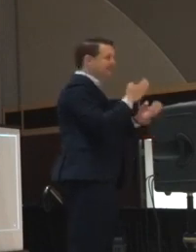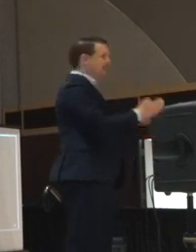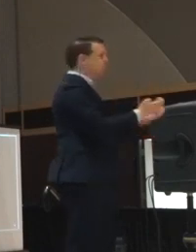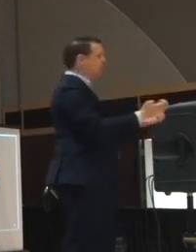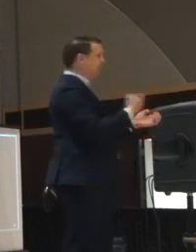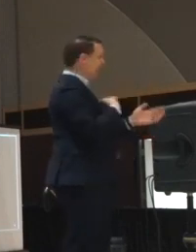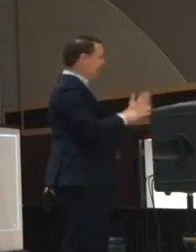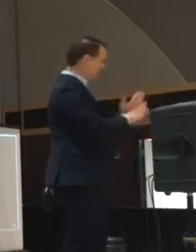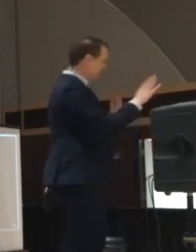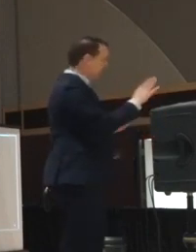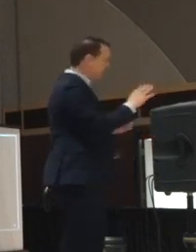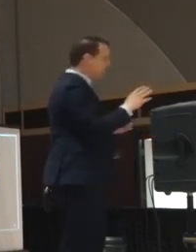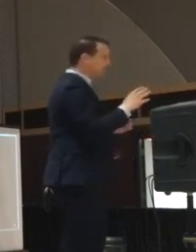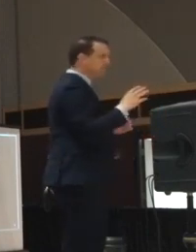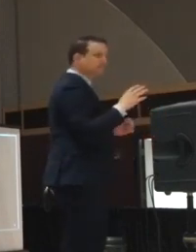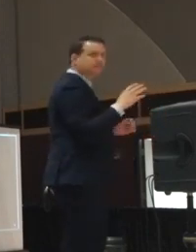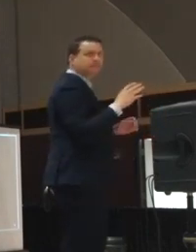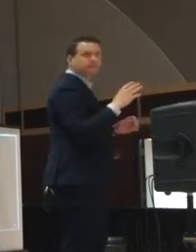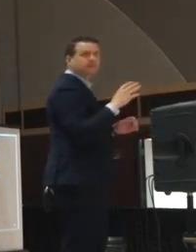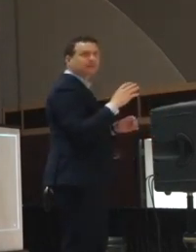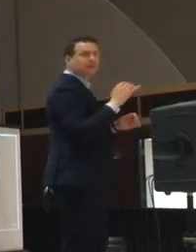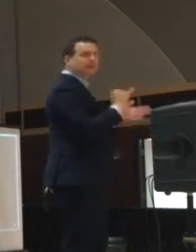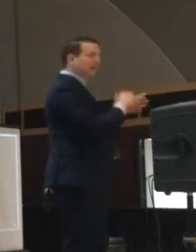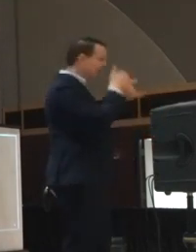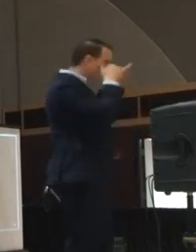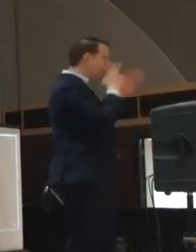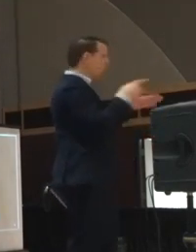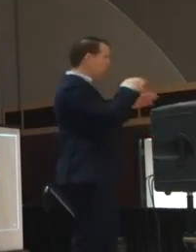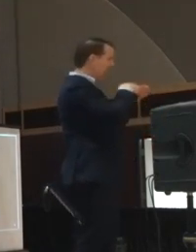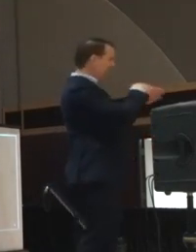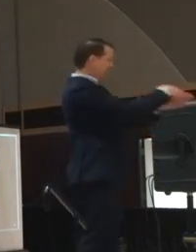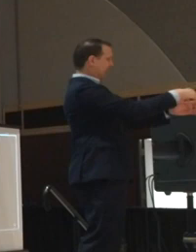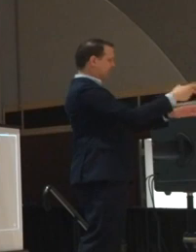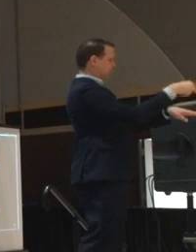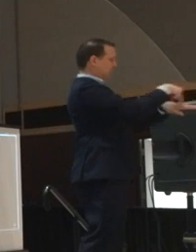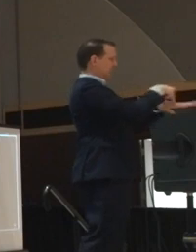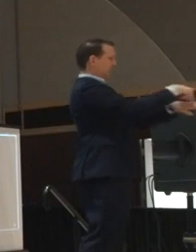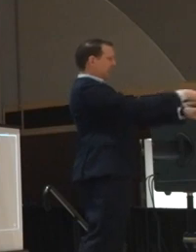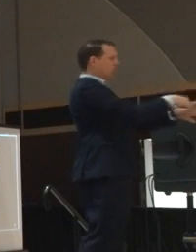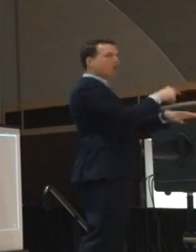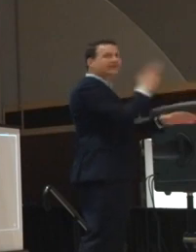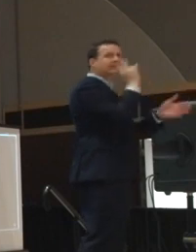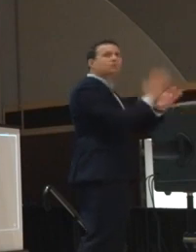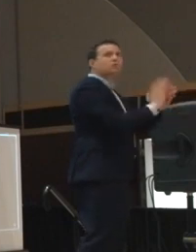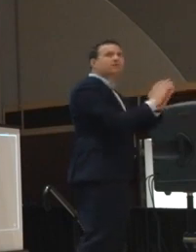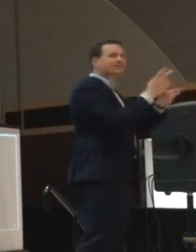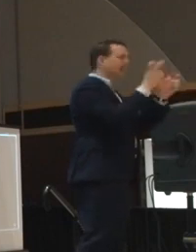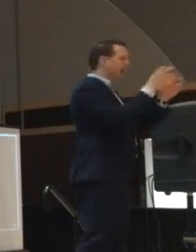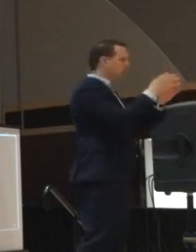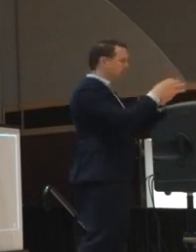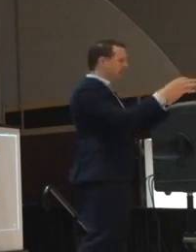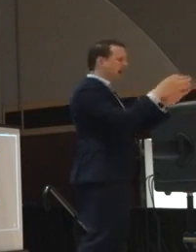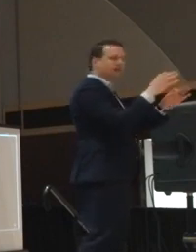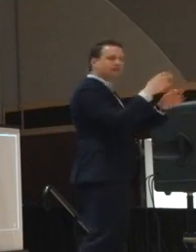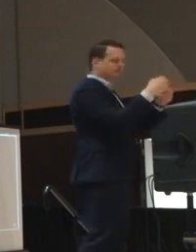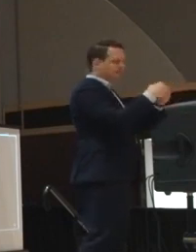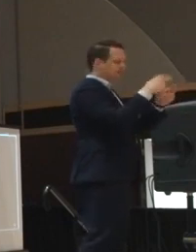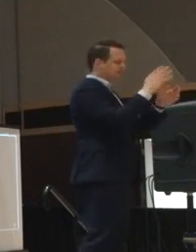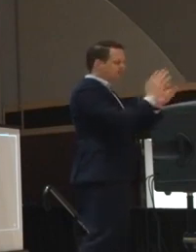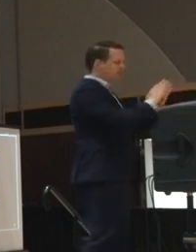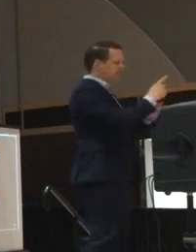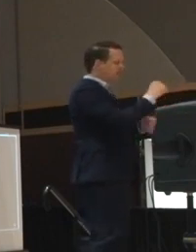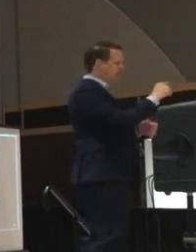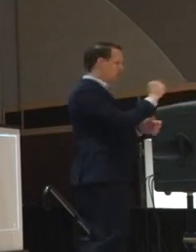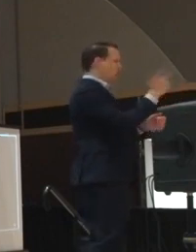equipment that I developed that the cattle ride on. You can see the title in the movie title slides. It's in the meat plant. All the